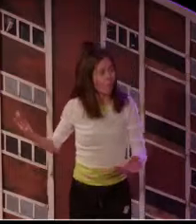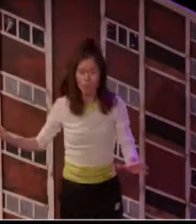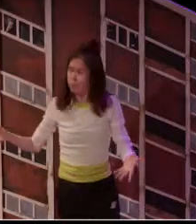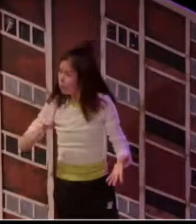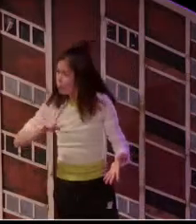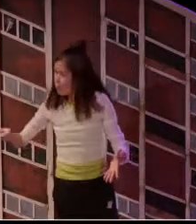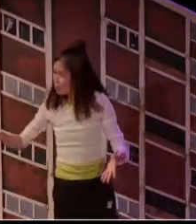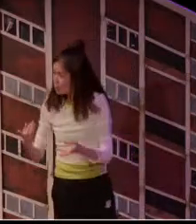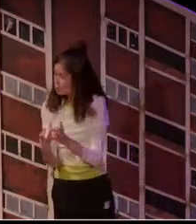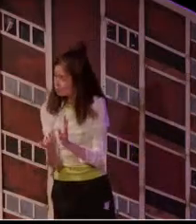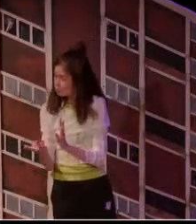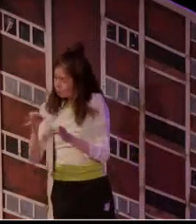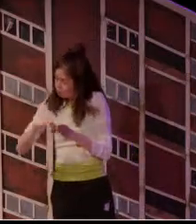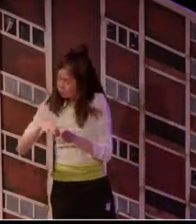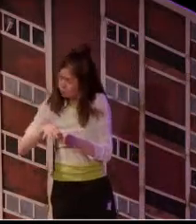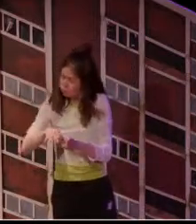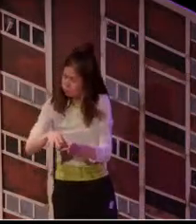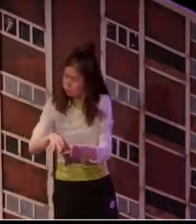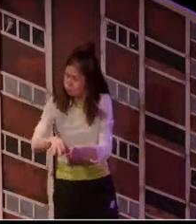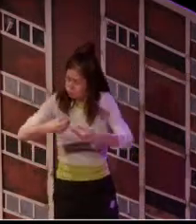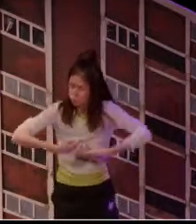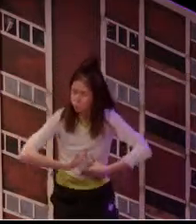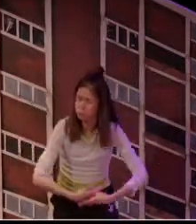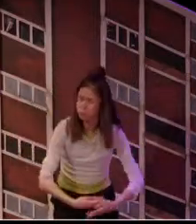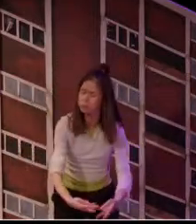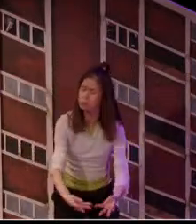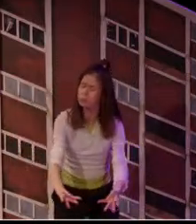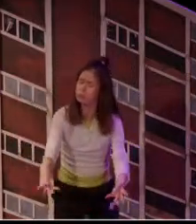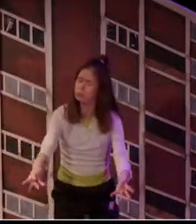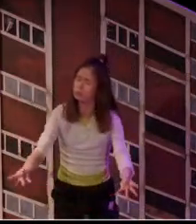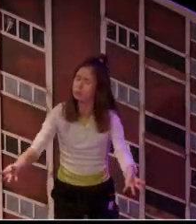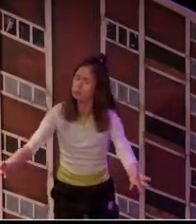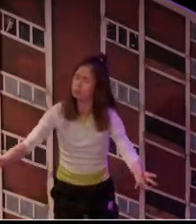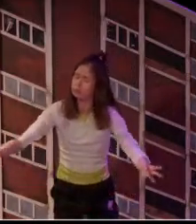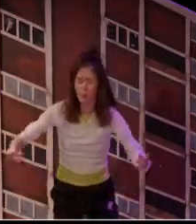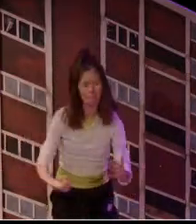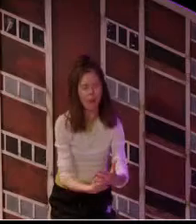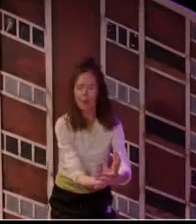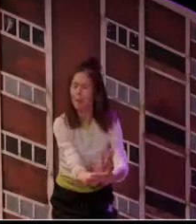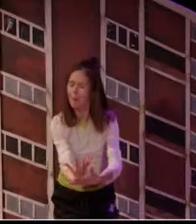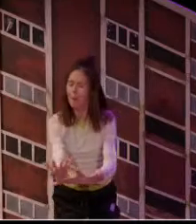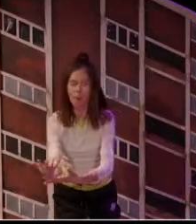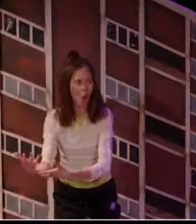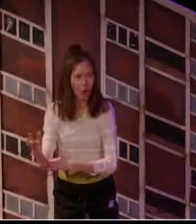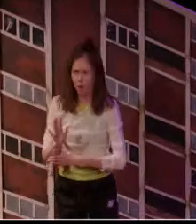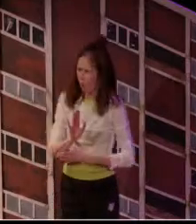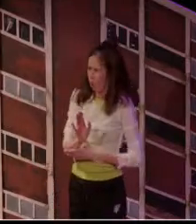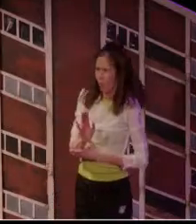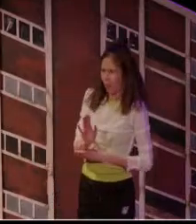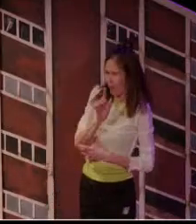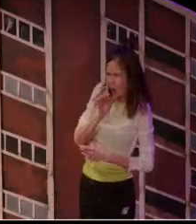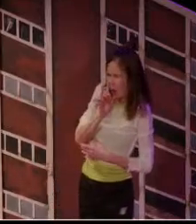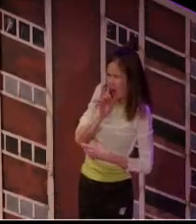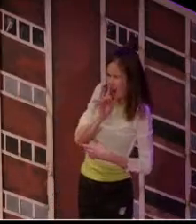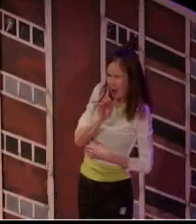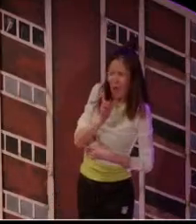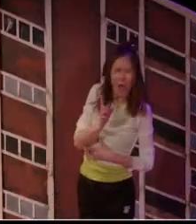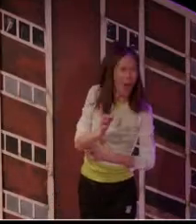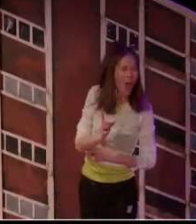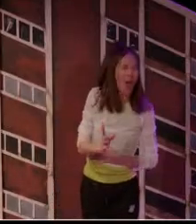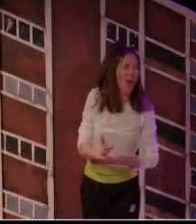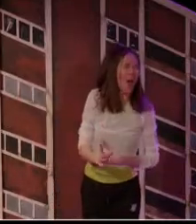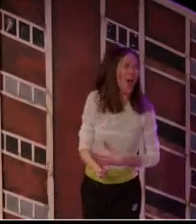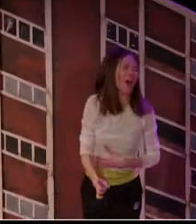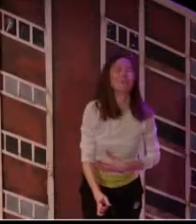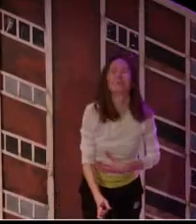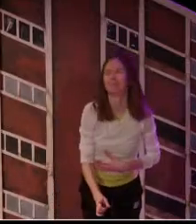in carnations and call them not bastards. Well, I'll not shovel on earth to plant one seed of them. And no more than